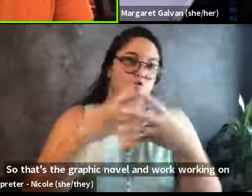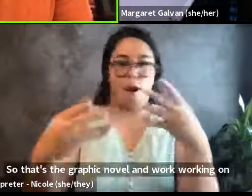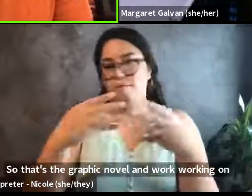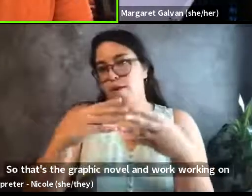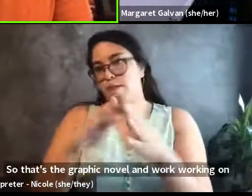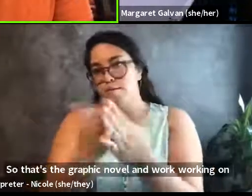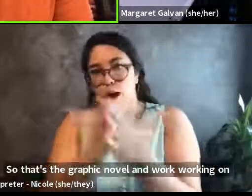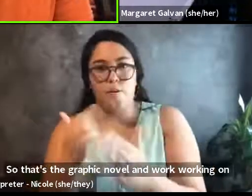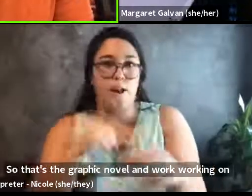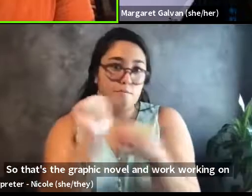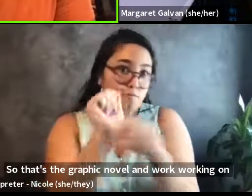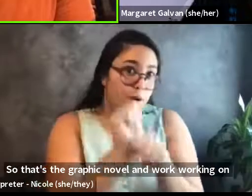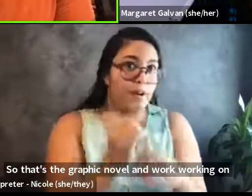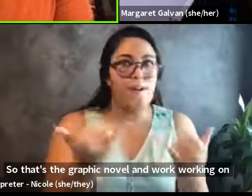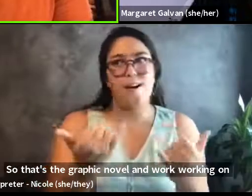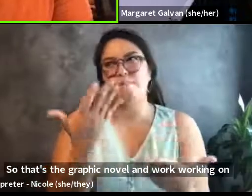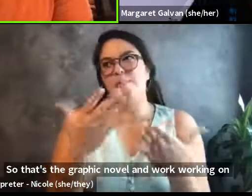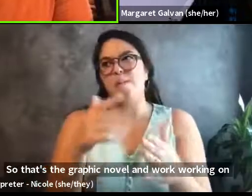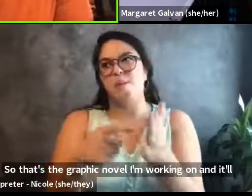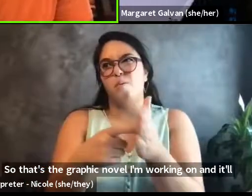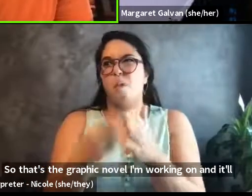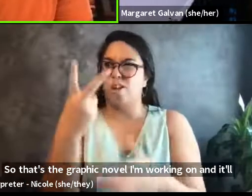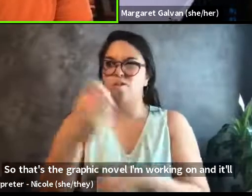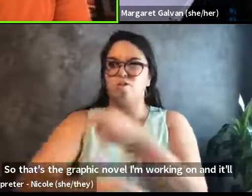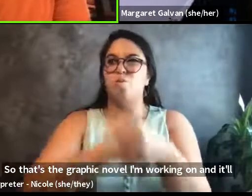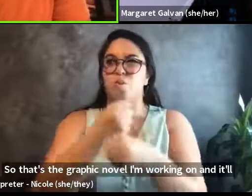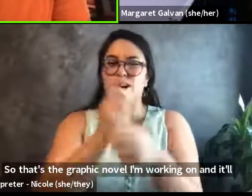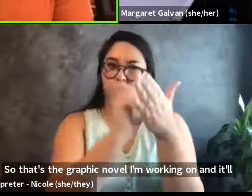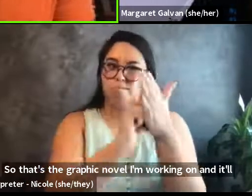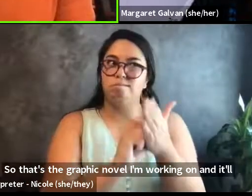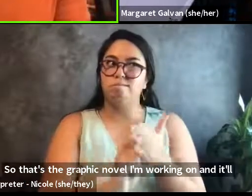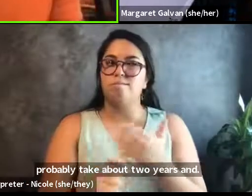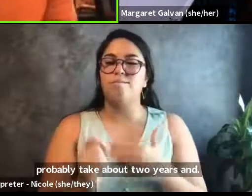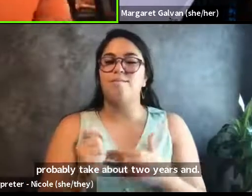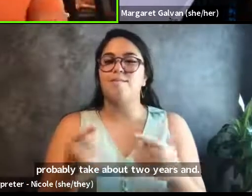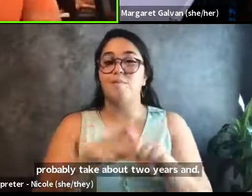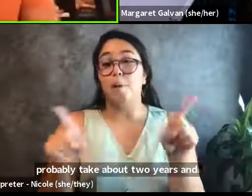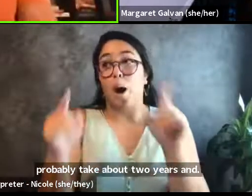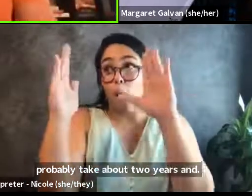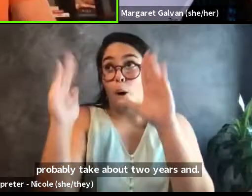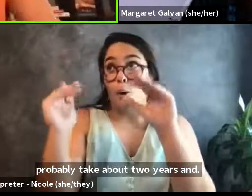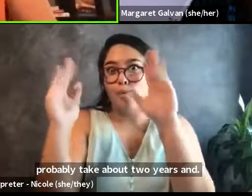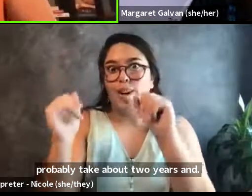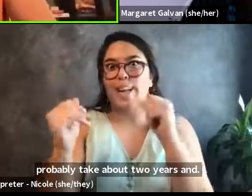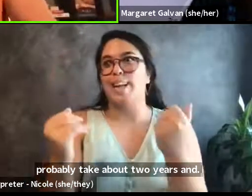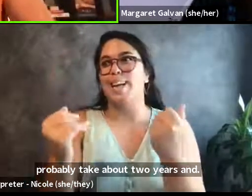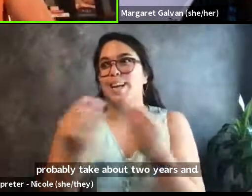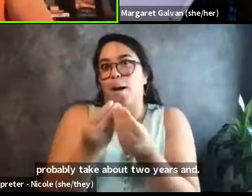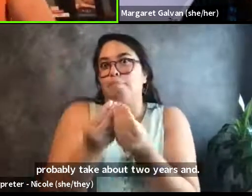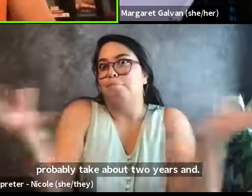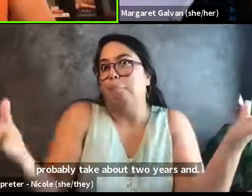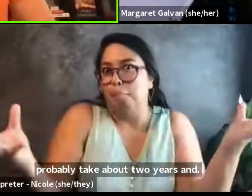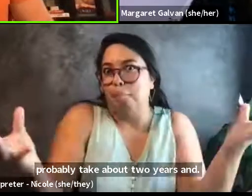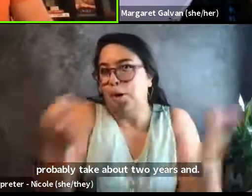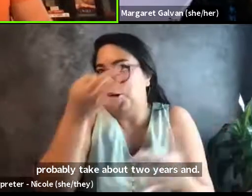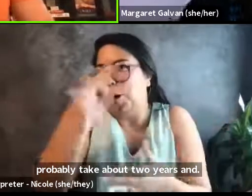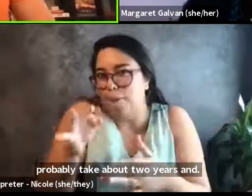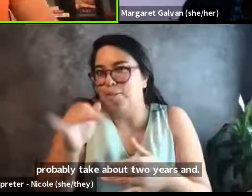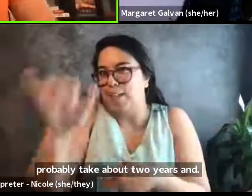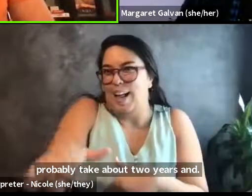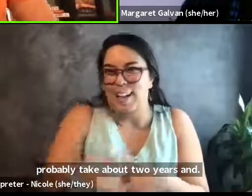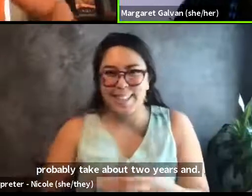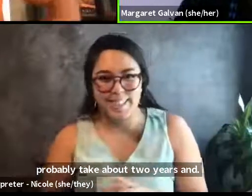on and, uh, it'll probably take about two years and, um, yeah, hopefully, hopefully be out shortly, shortly there thereafter.